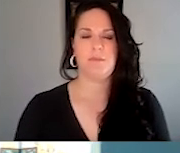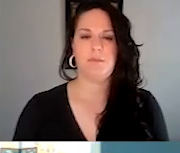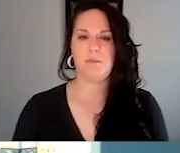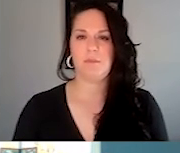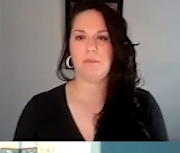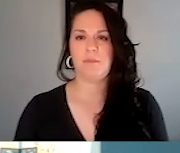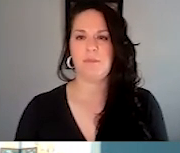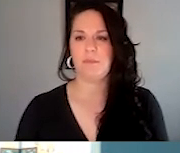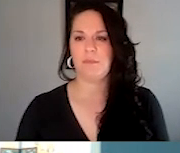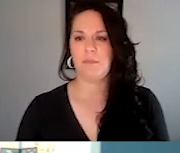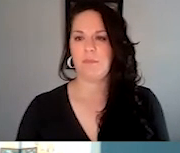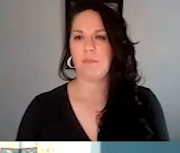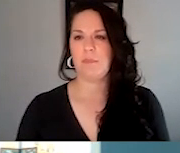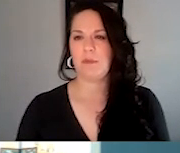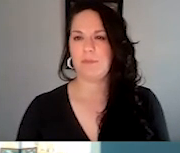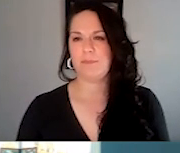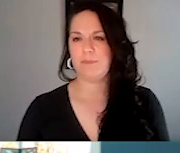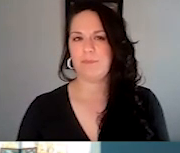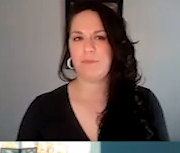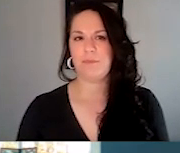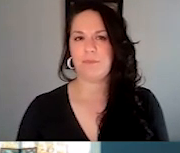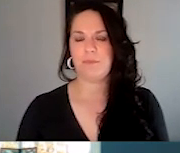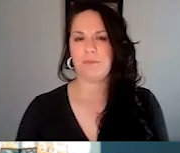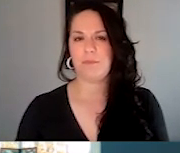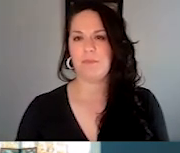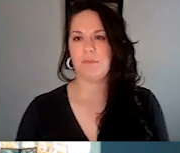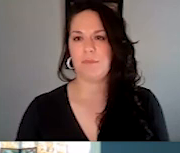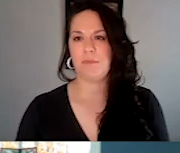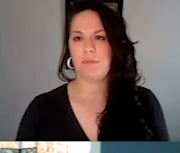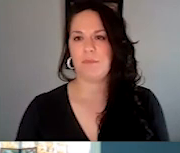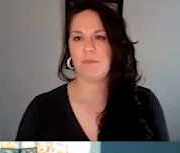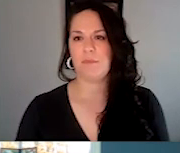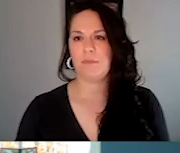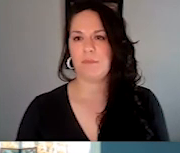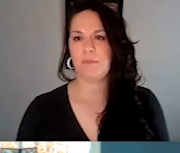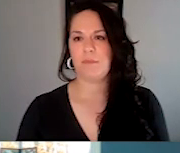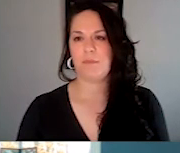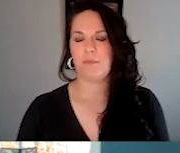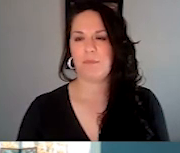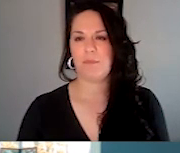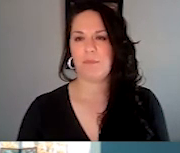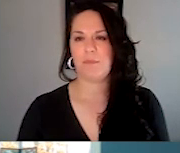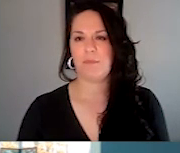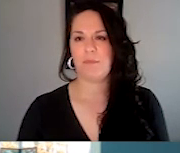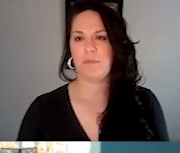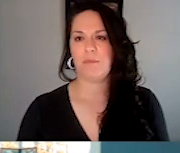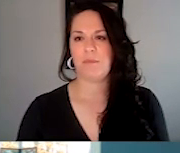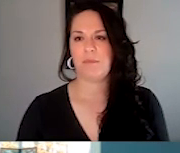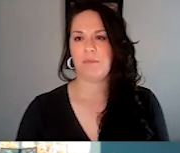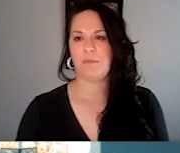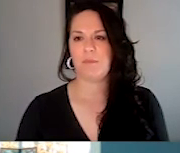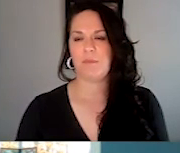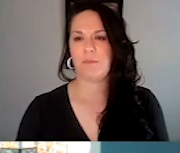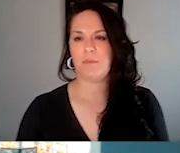not supposed to have THC in them. And they compiled all of their findings and all of